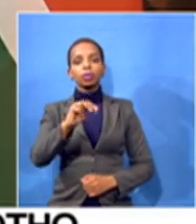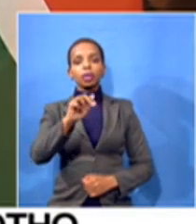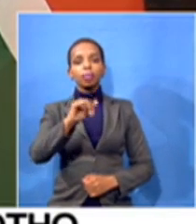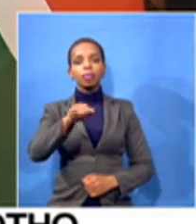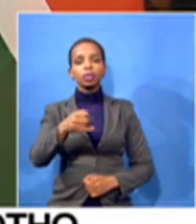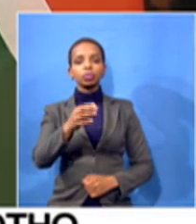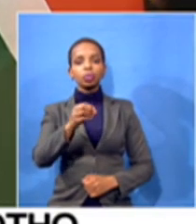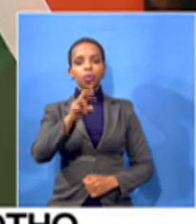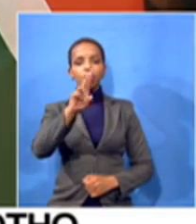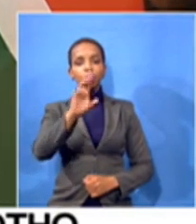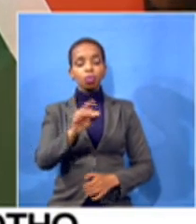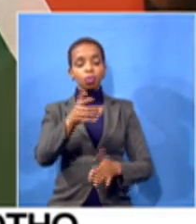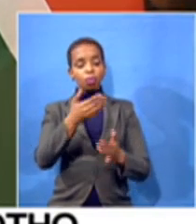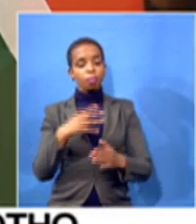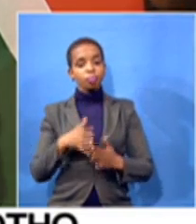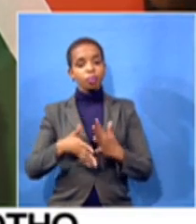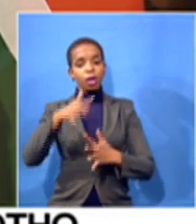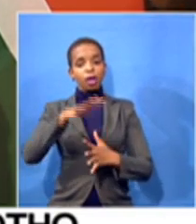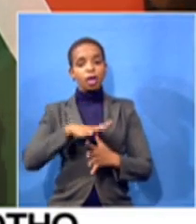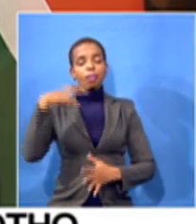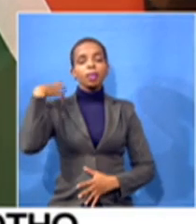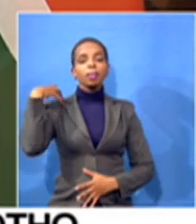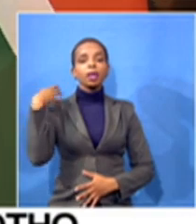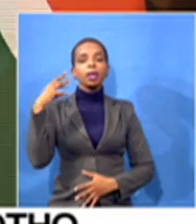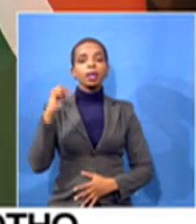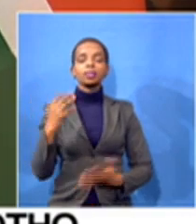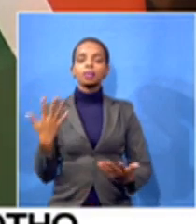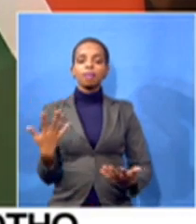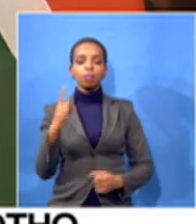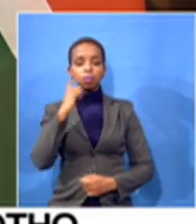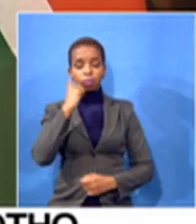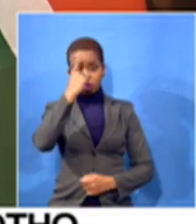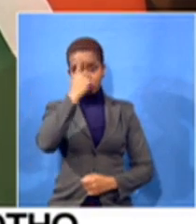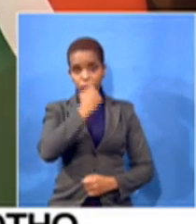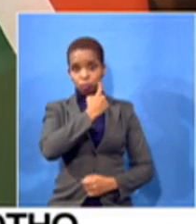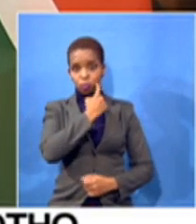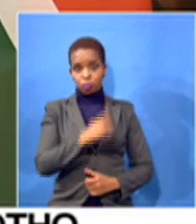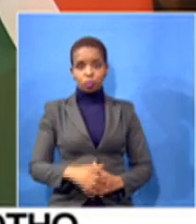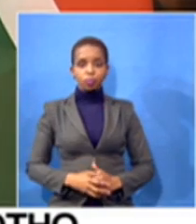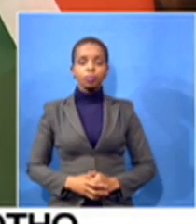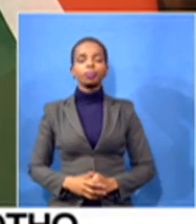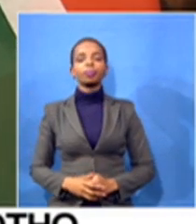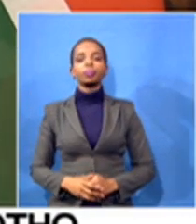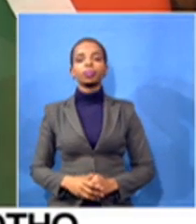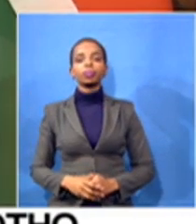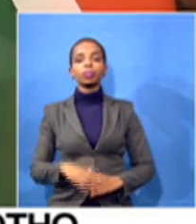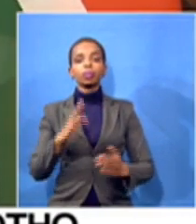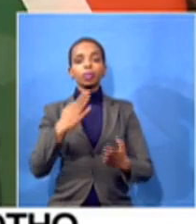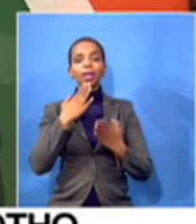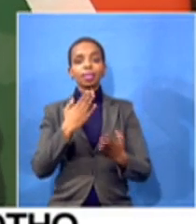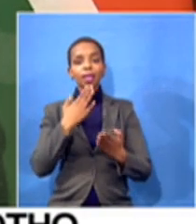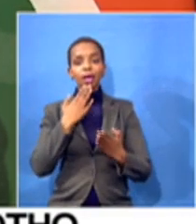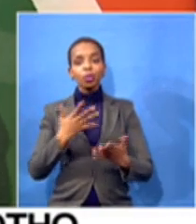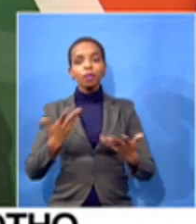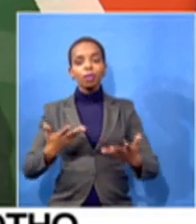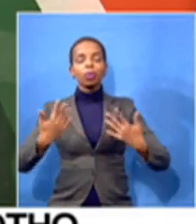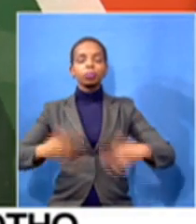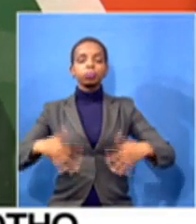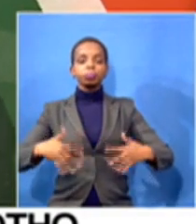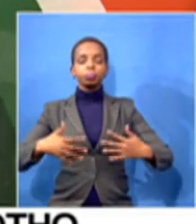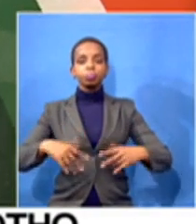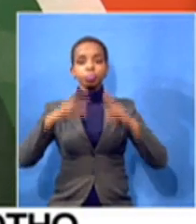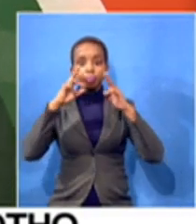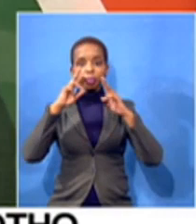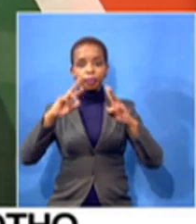and thank him for having paid us a courtesy visit. And we were delighted